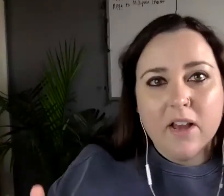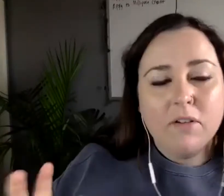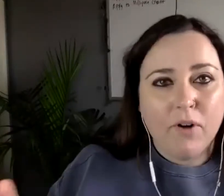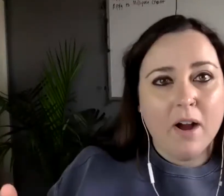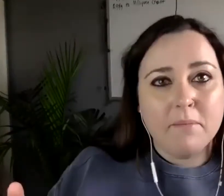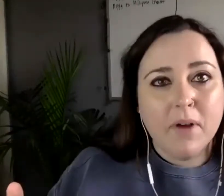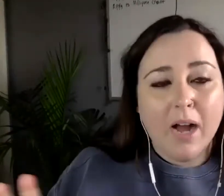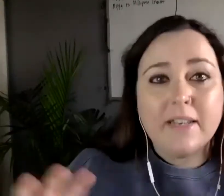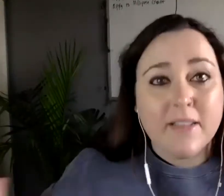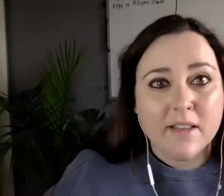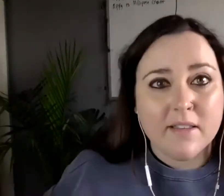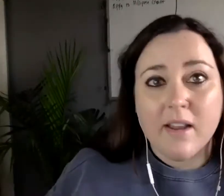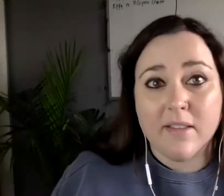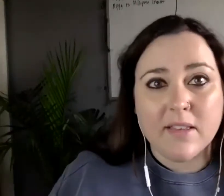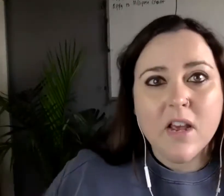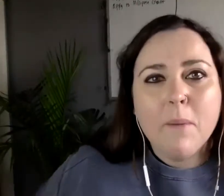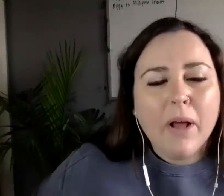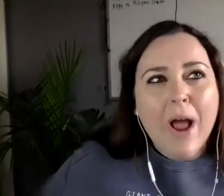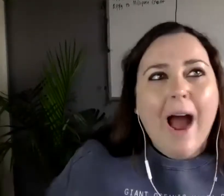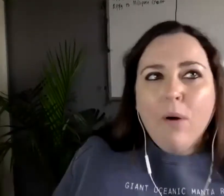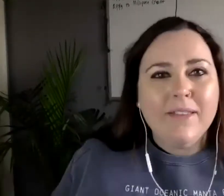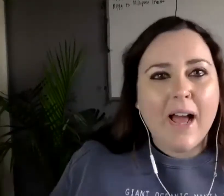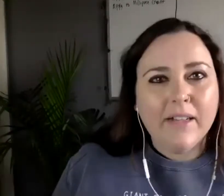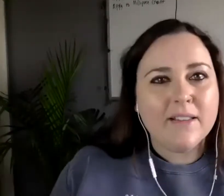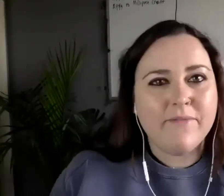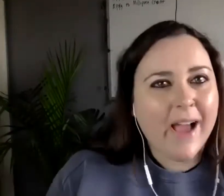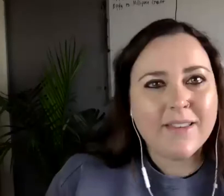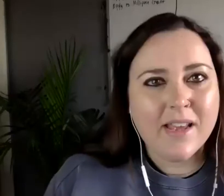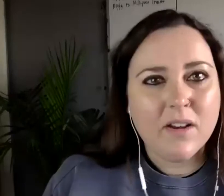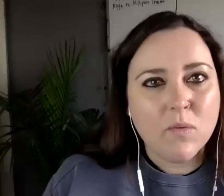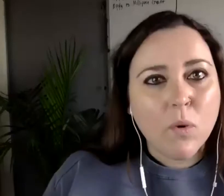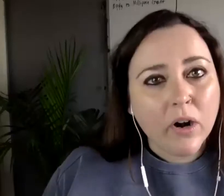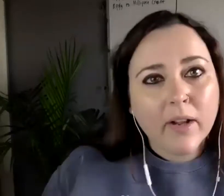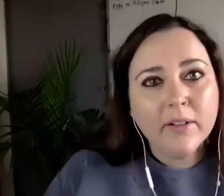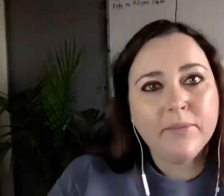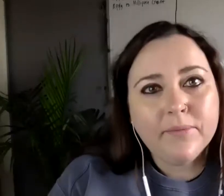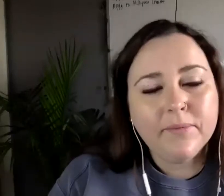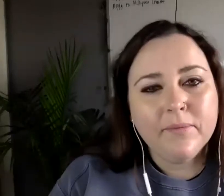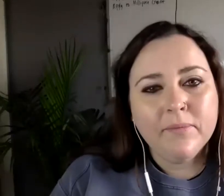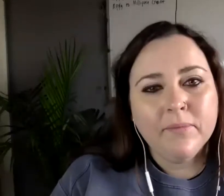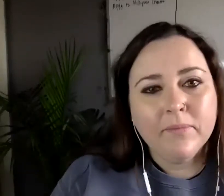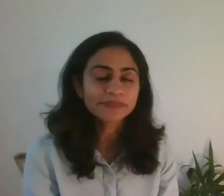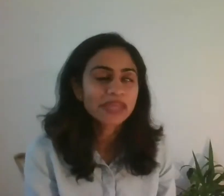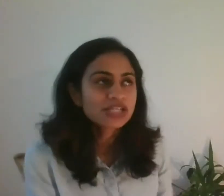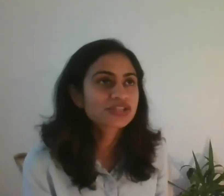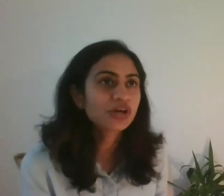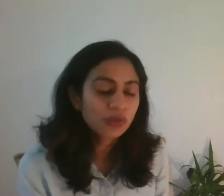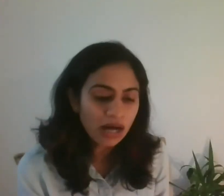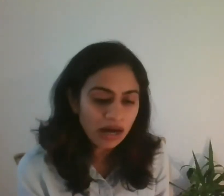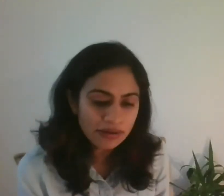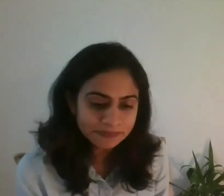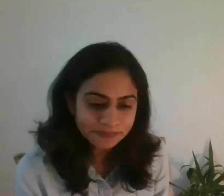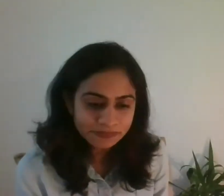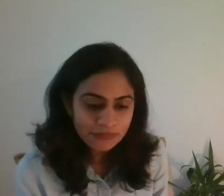sick from diseases that exist. But how exactly does a vaccine work? Yeah.